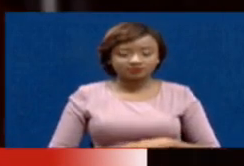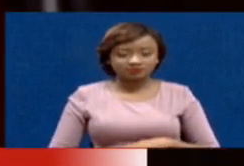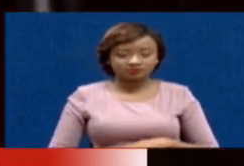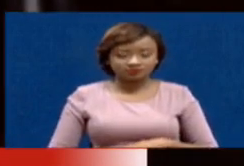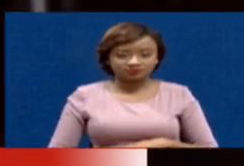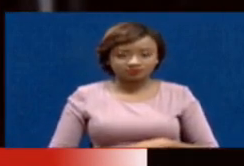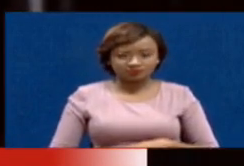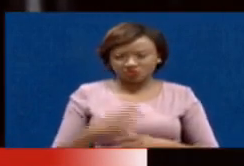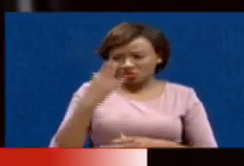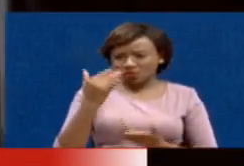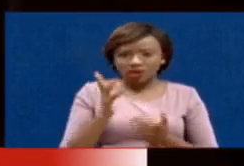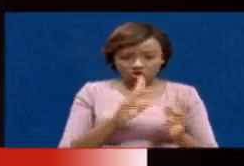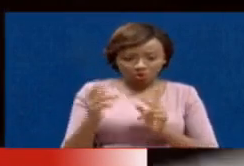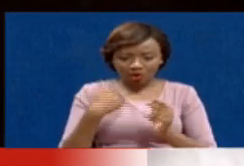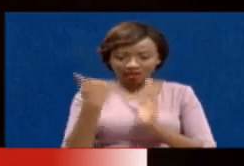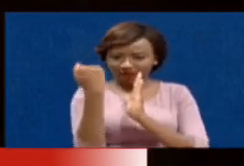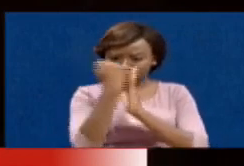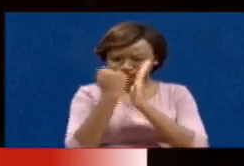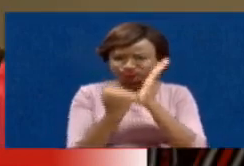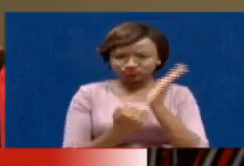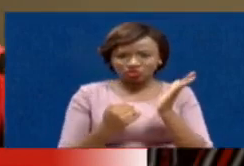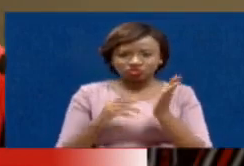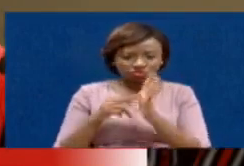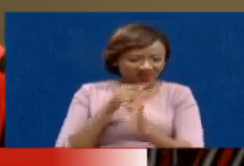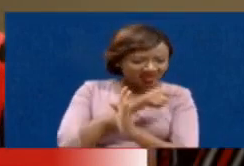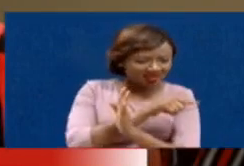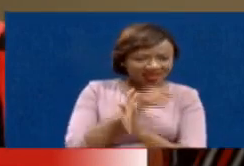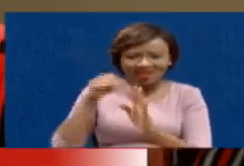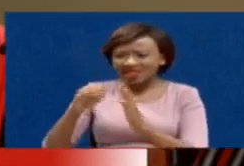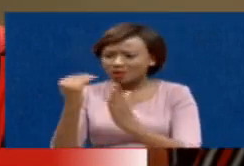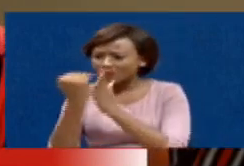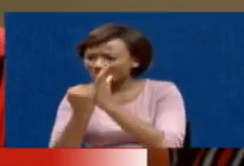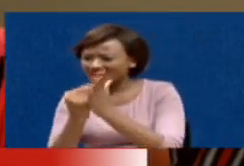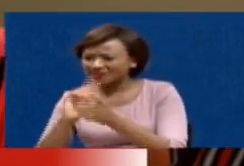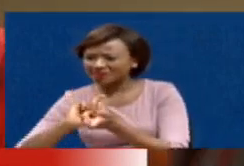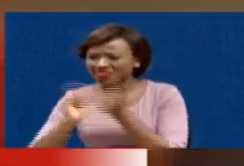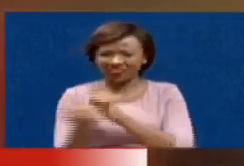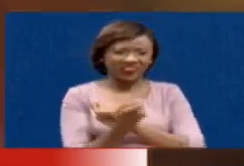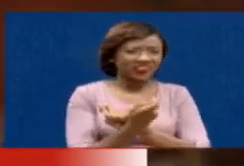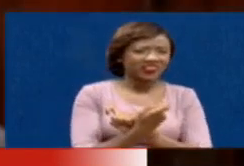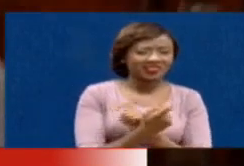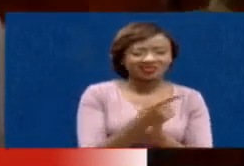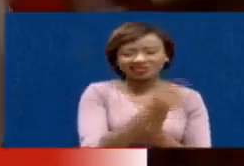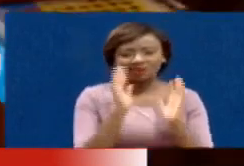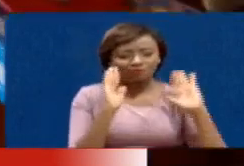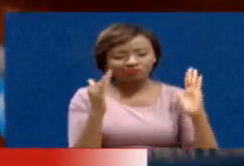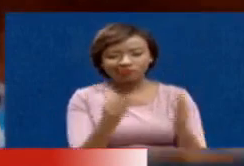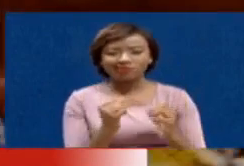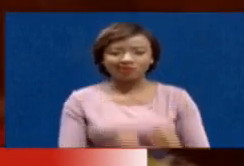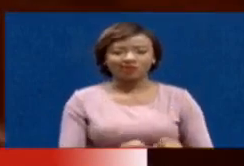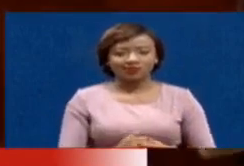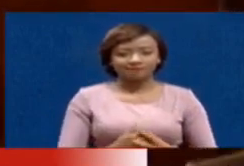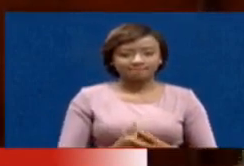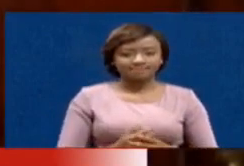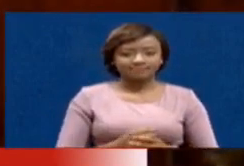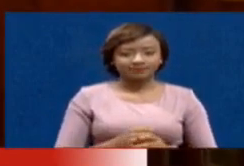because there is the routine. The last thing you want is a special child on that, because their immunity is already compromised.